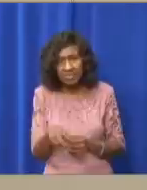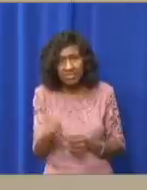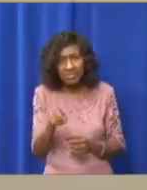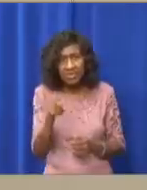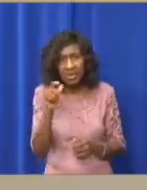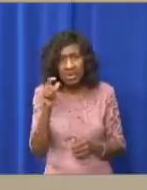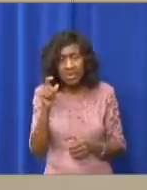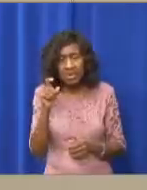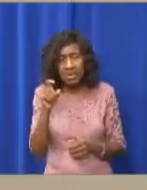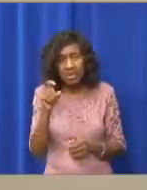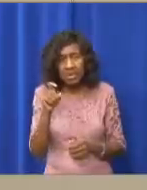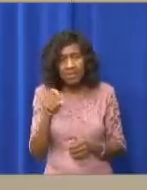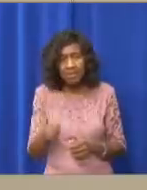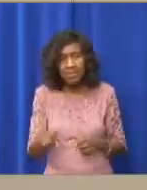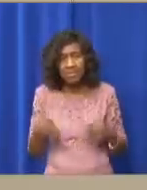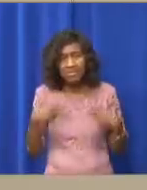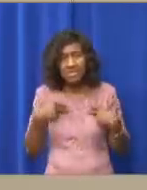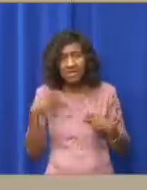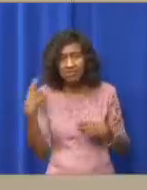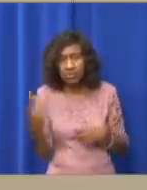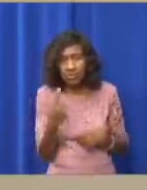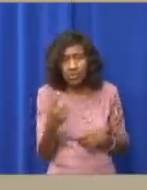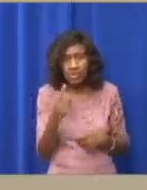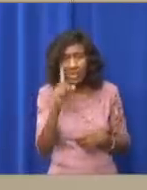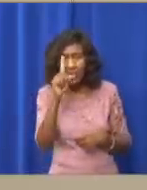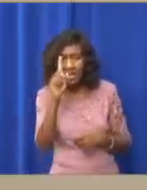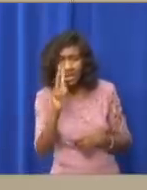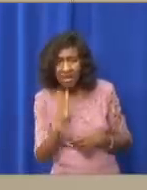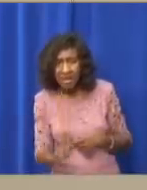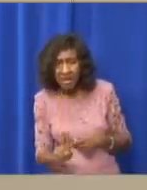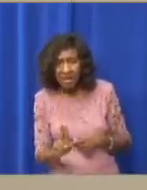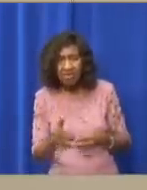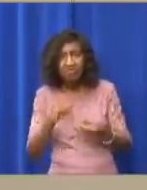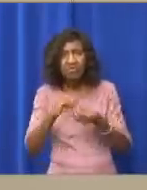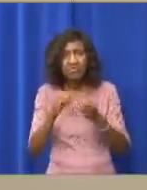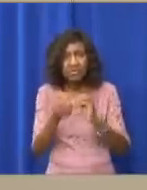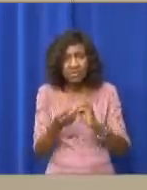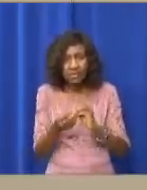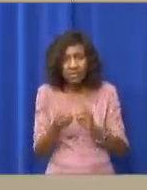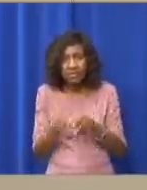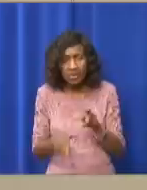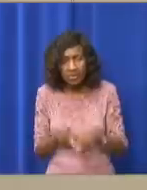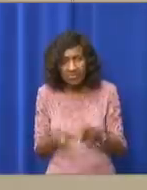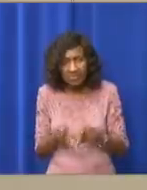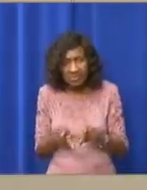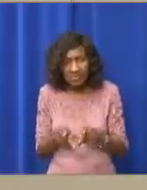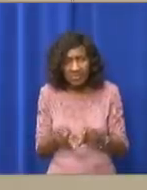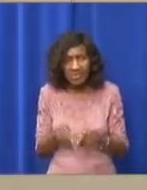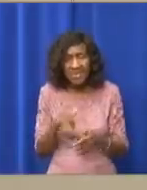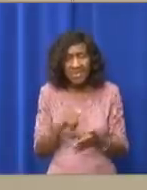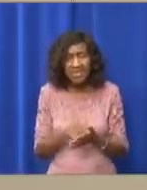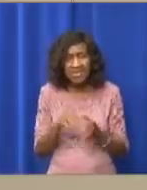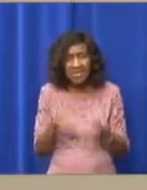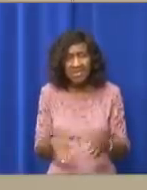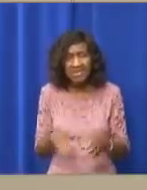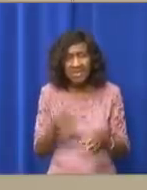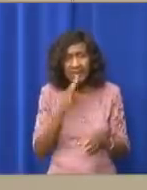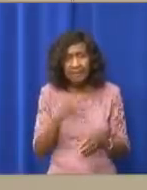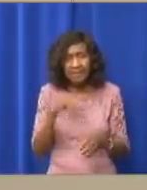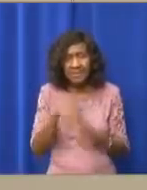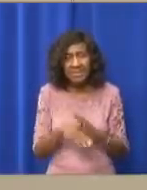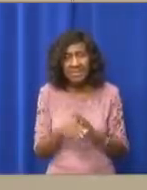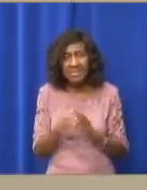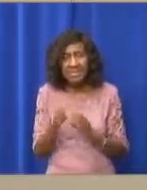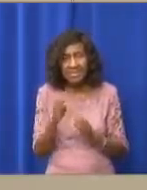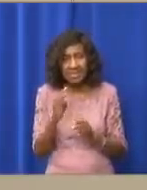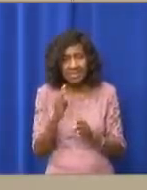than 50% carrying capacity, and that all persons contained within the vehicle must